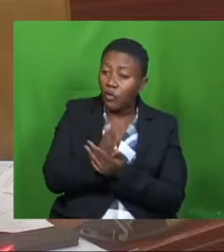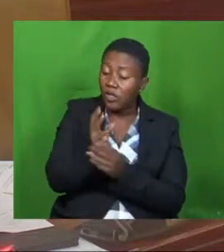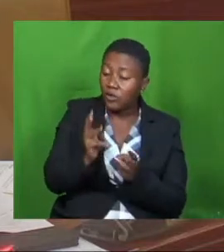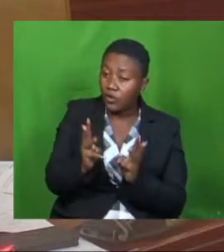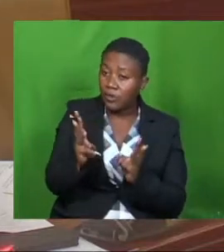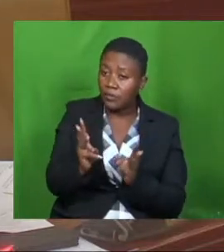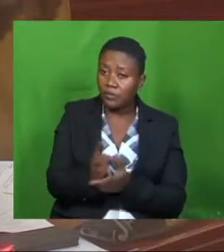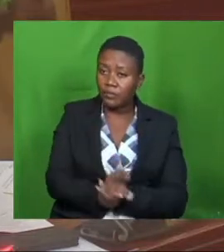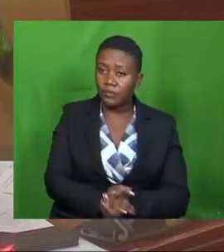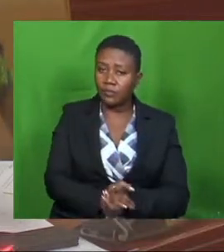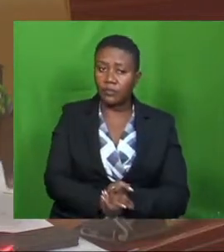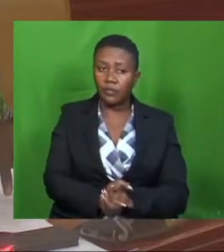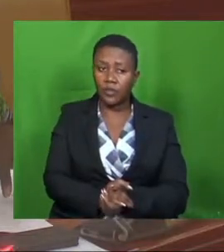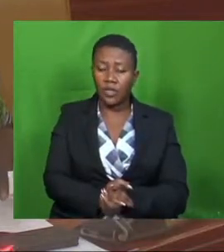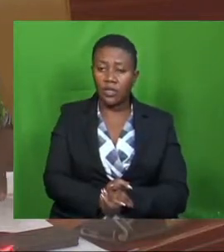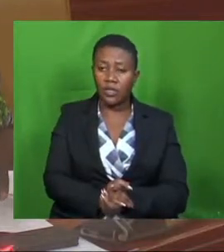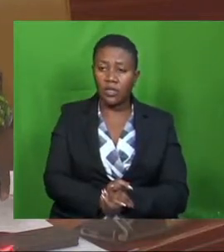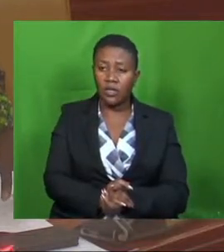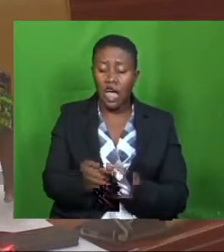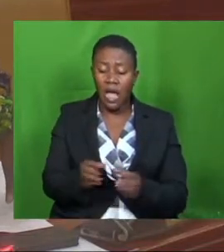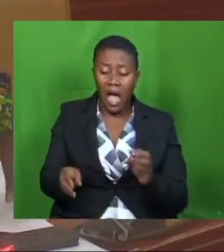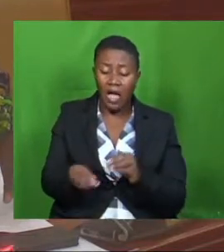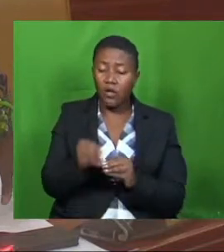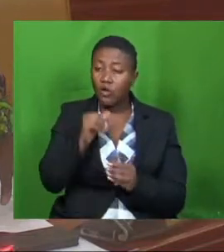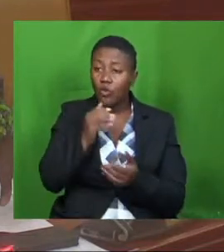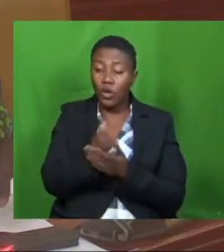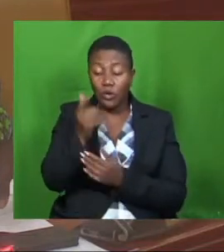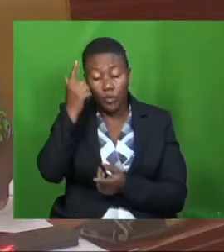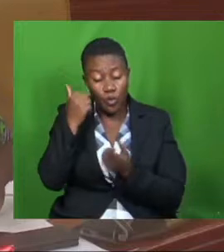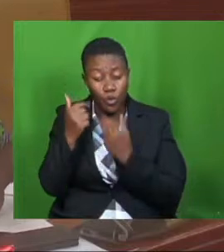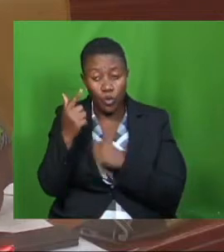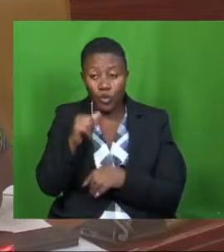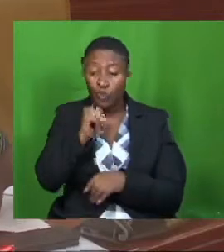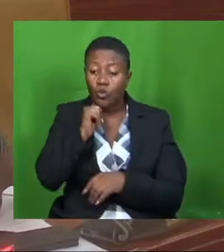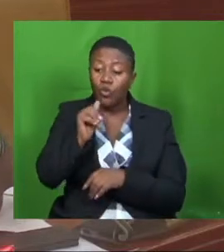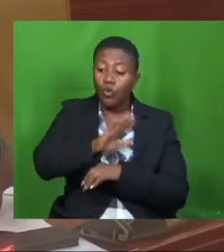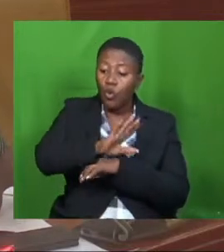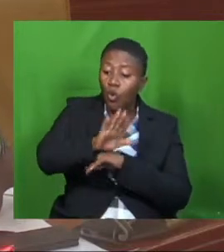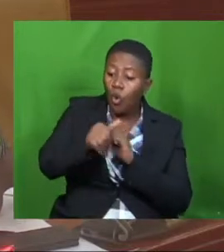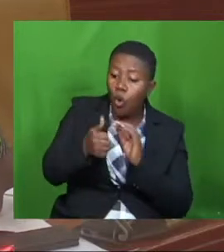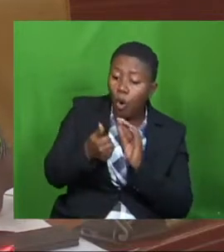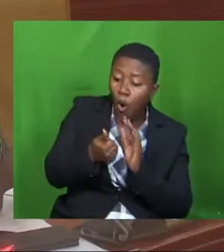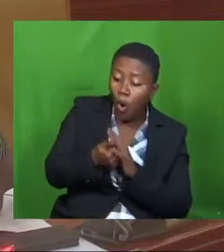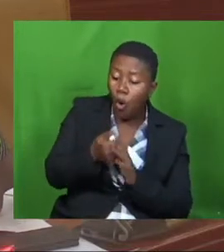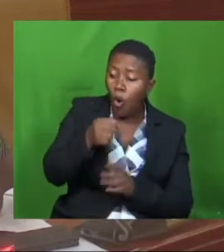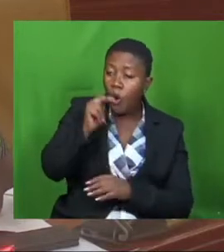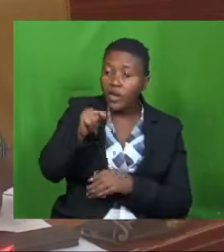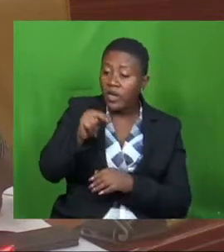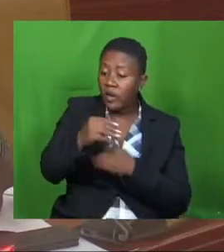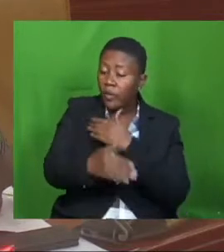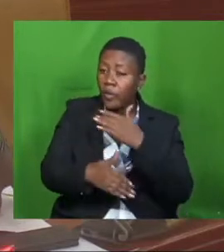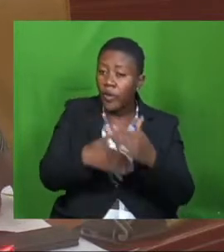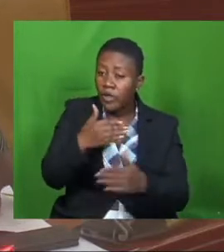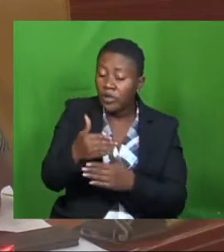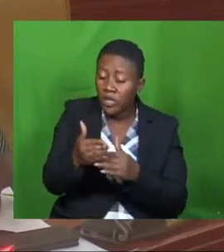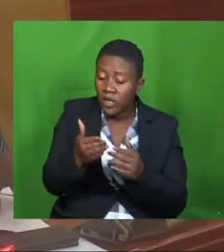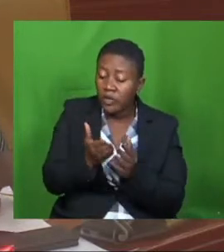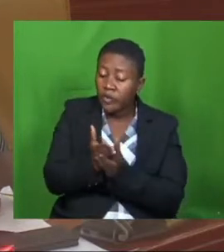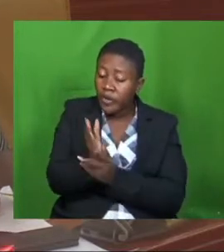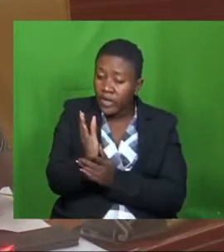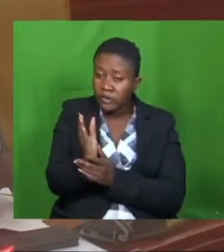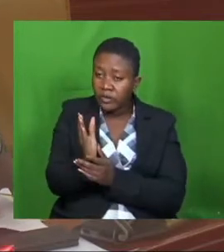Under planting for food and jobs, farmers are provided with farm inputs and farmers are required to make an upfront payment of 50%. The farm